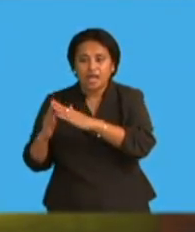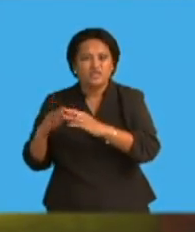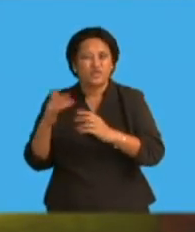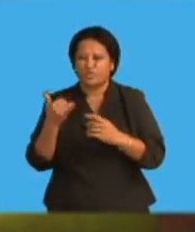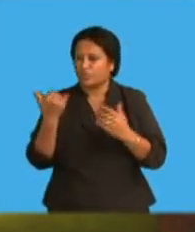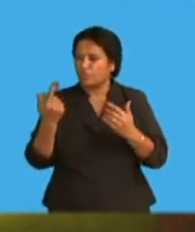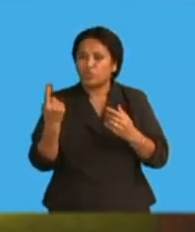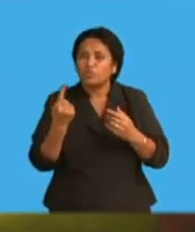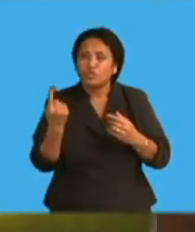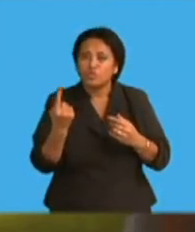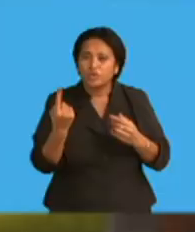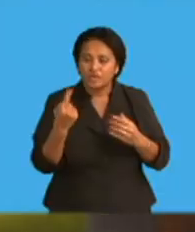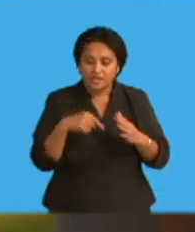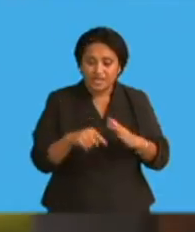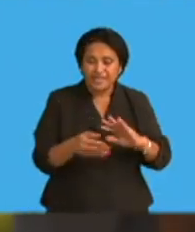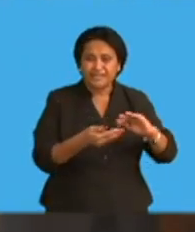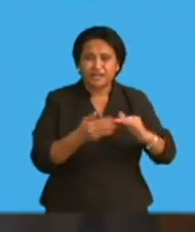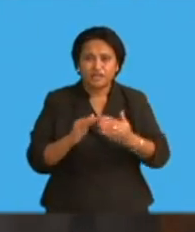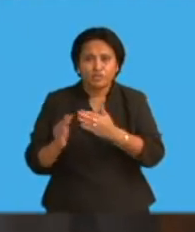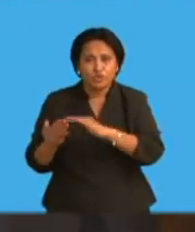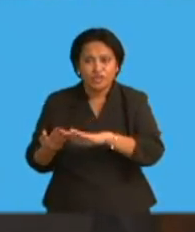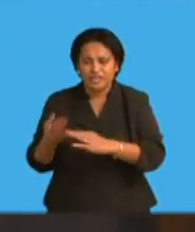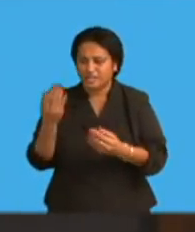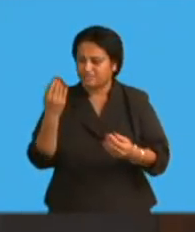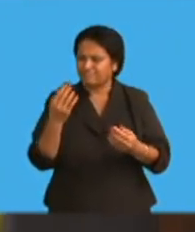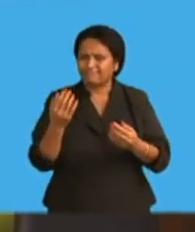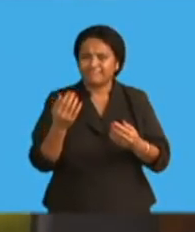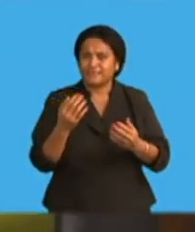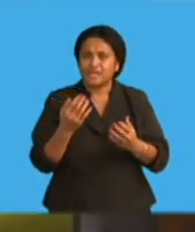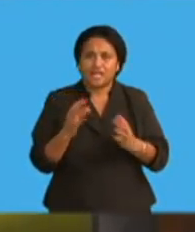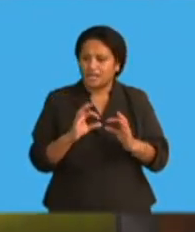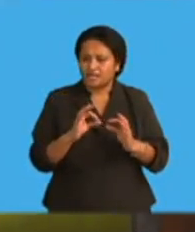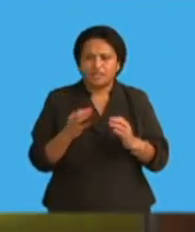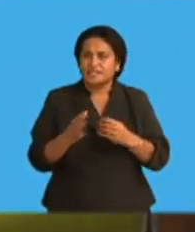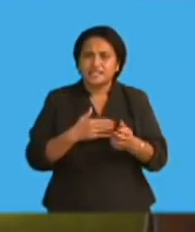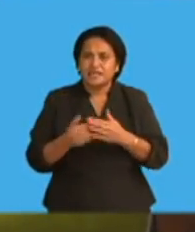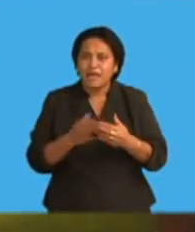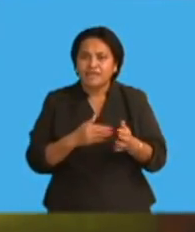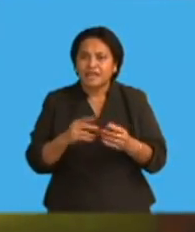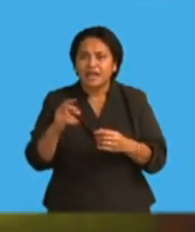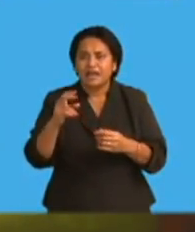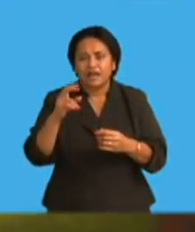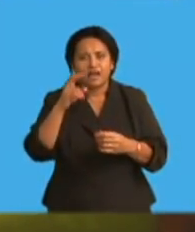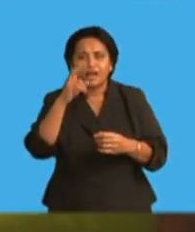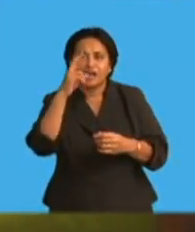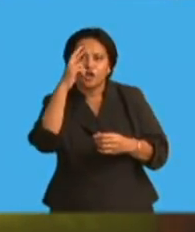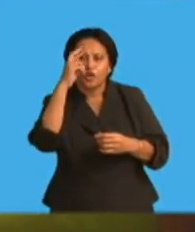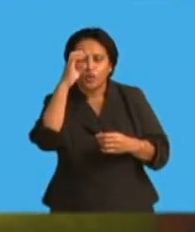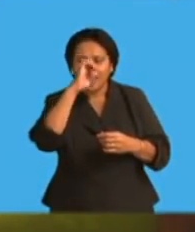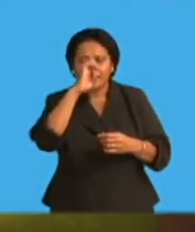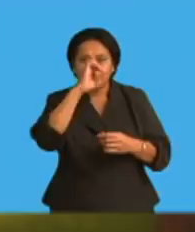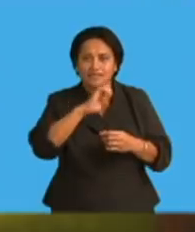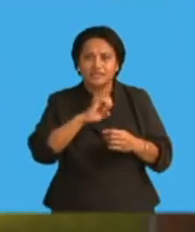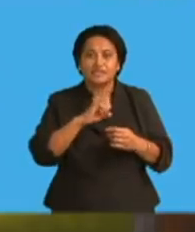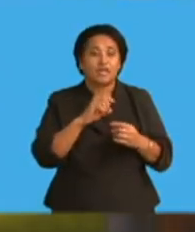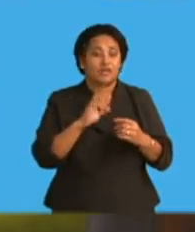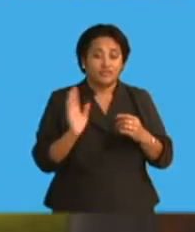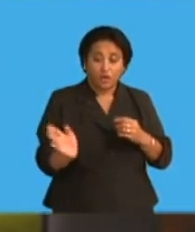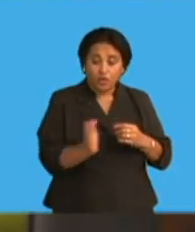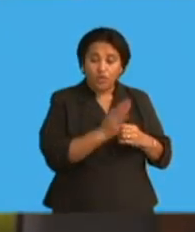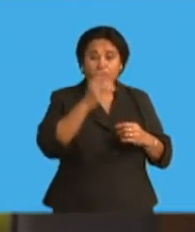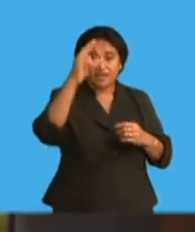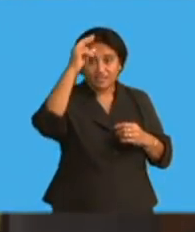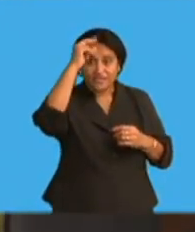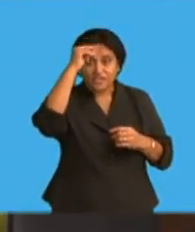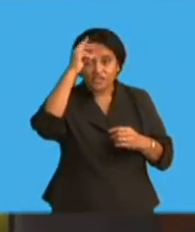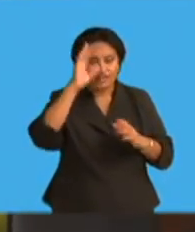Madam Speaker, irrespective of ethnicity, as long as they're a Fijian, that we are able to help them. And that, Madam Speaker, is exactly what His